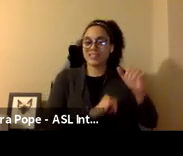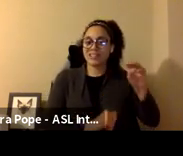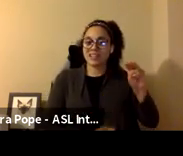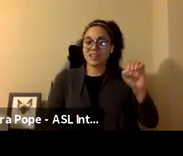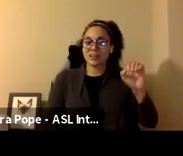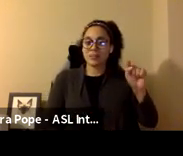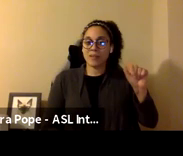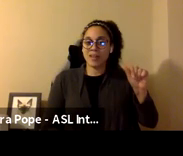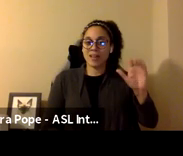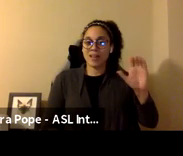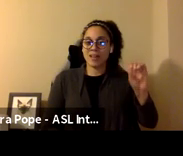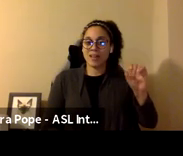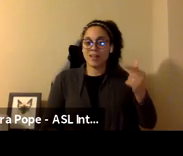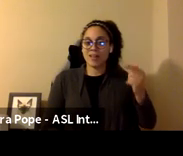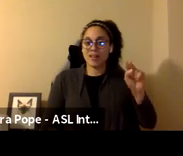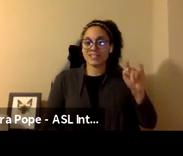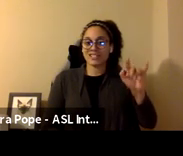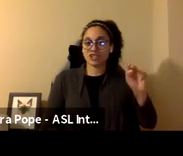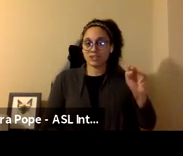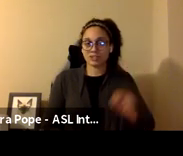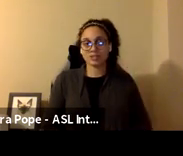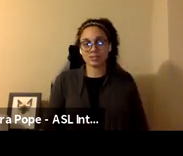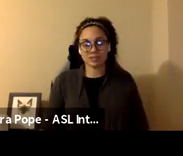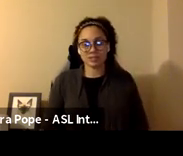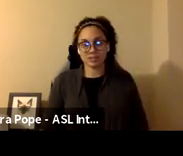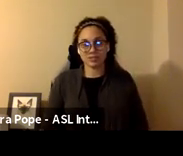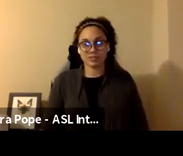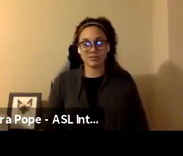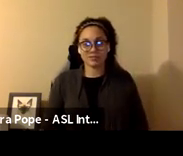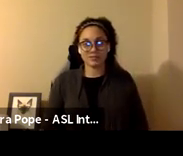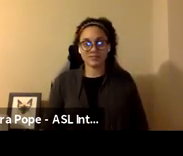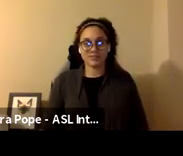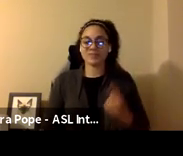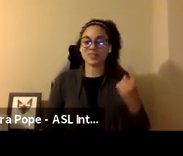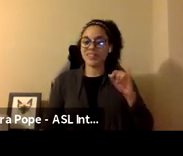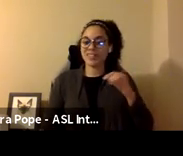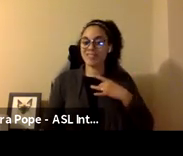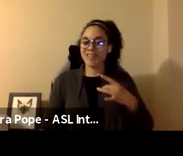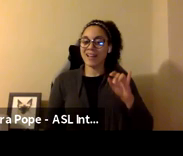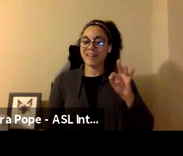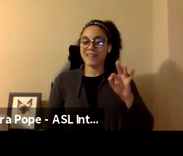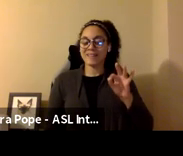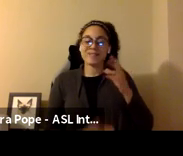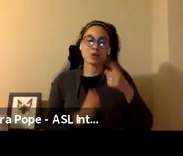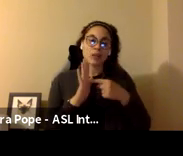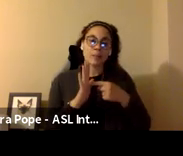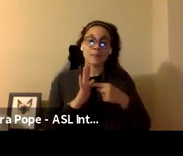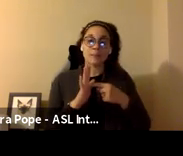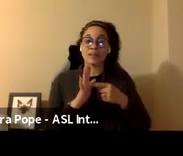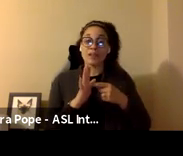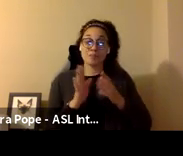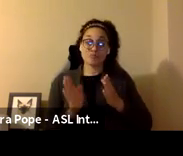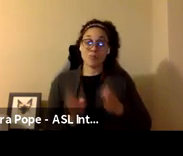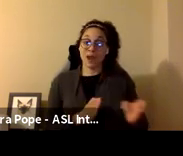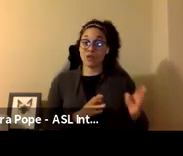Let's see, I always like this one for parents, like when their kids are getting ready for homework or for work.